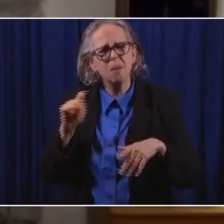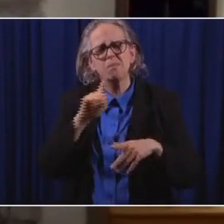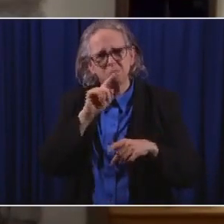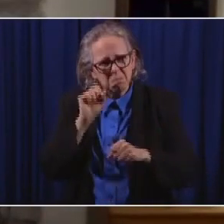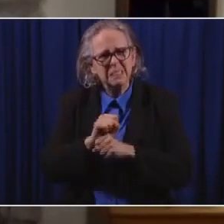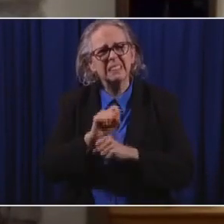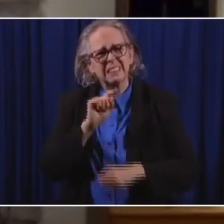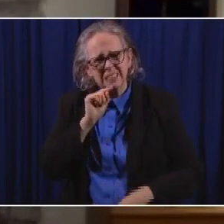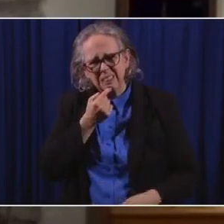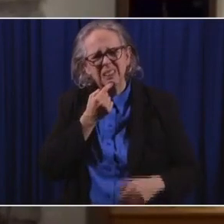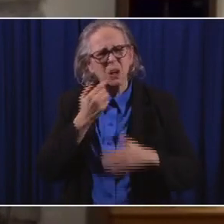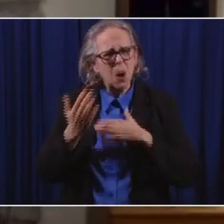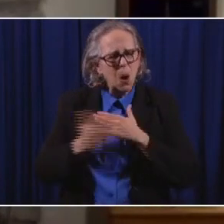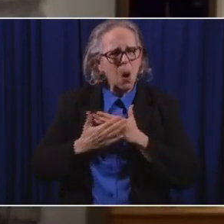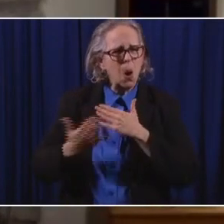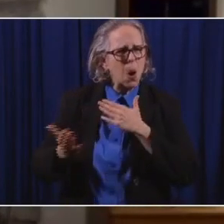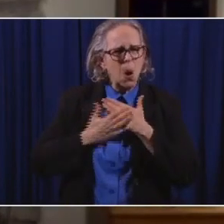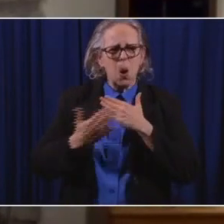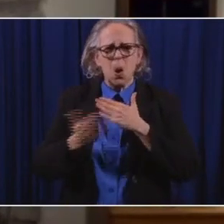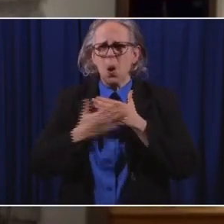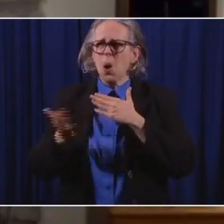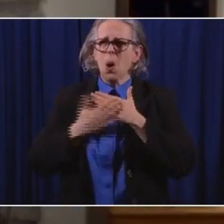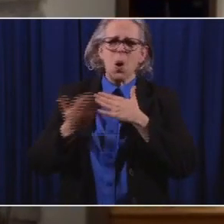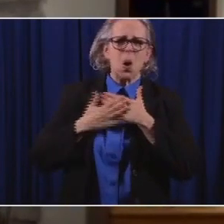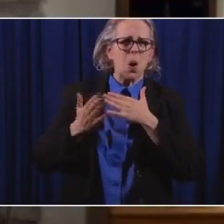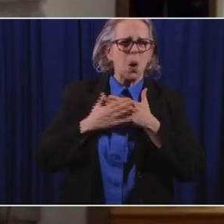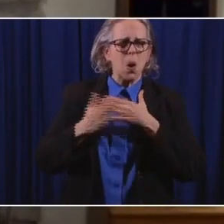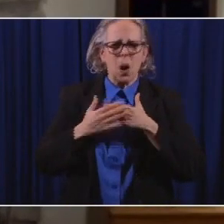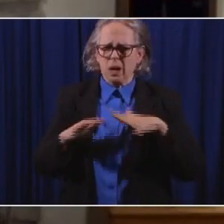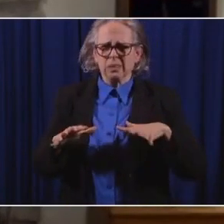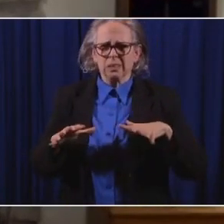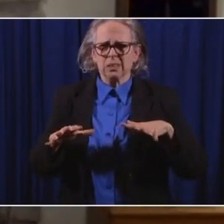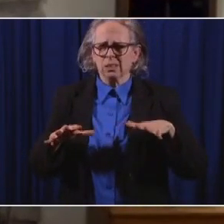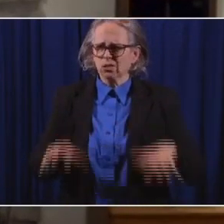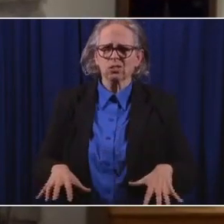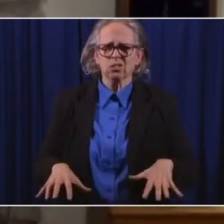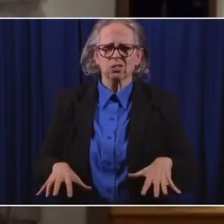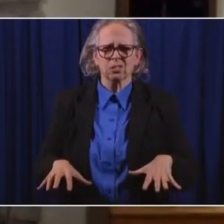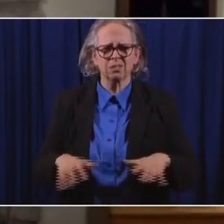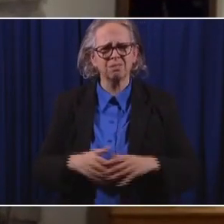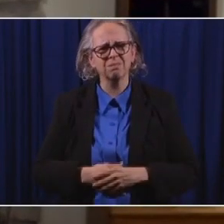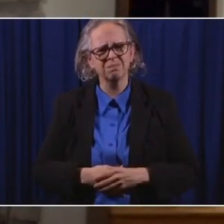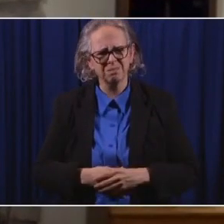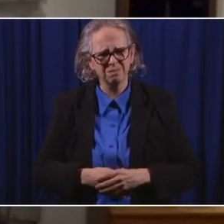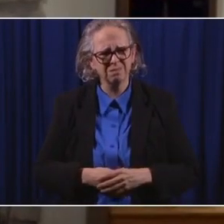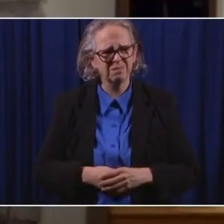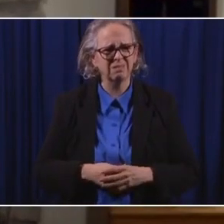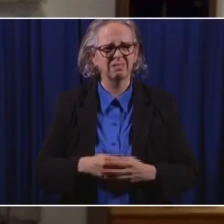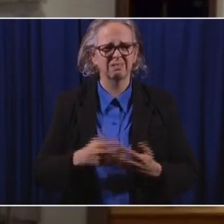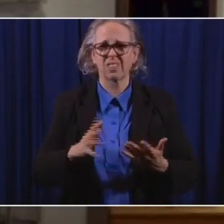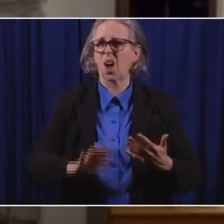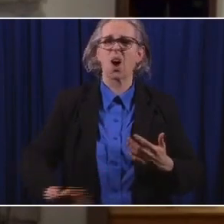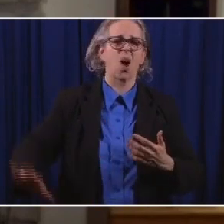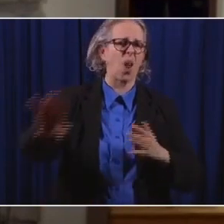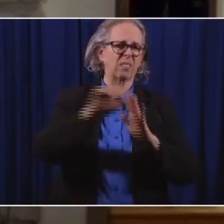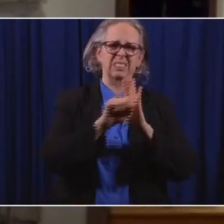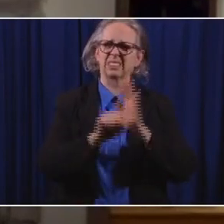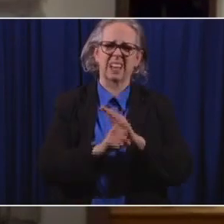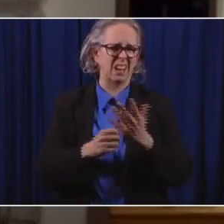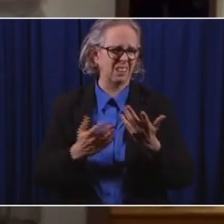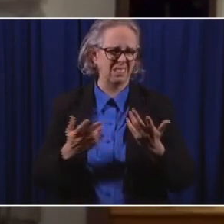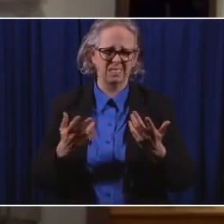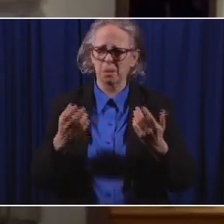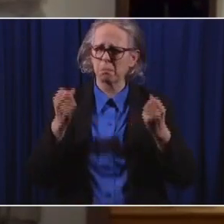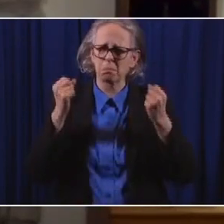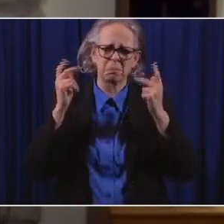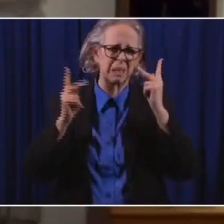What we see in these counties is similar to what we're seeing in the rest of the state. Case numbers are continuing to go up. Healthcare utilization is trending upward.